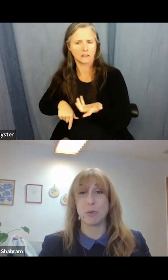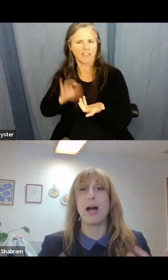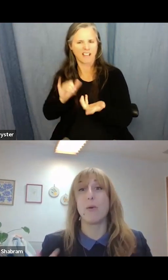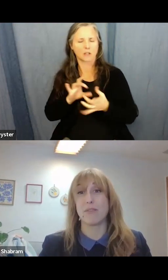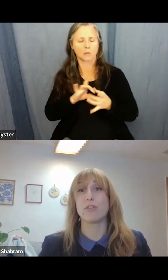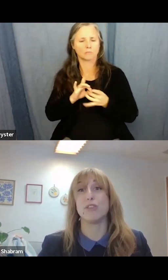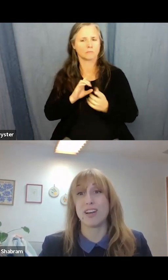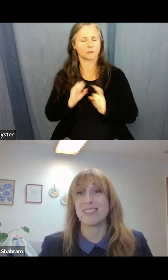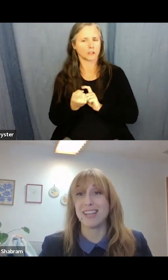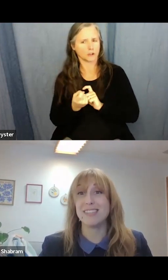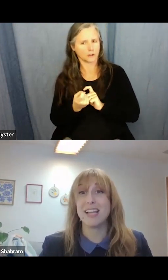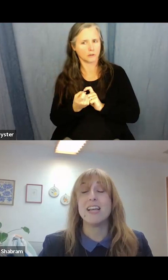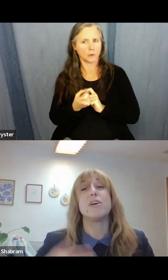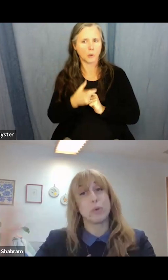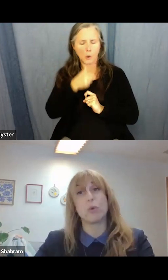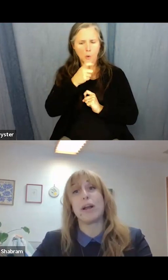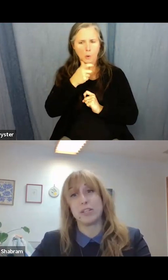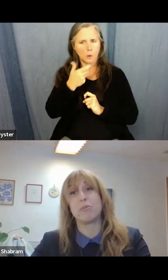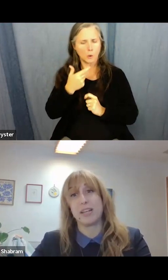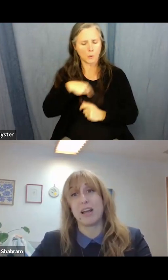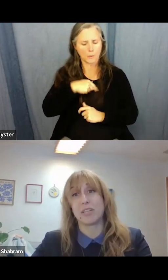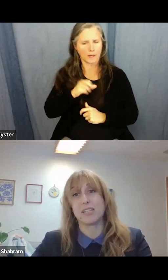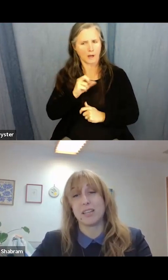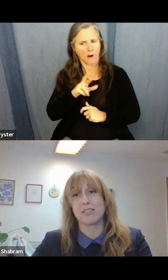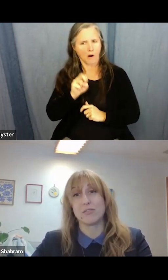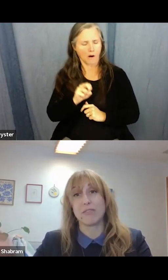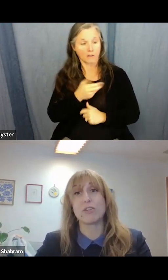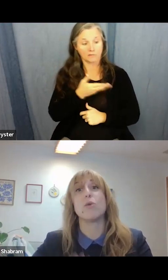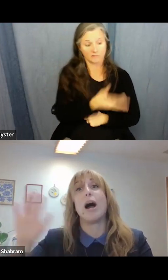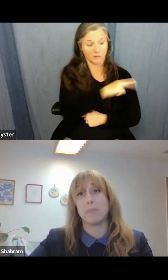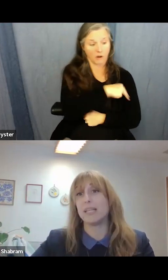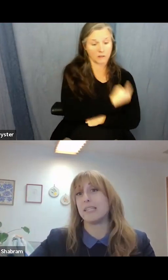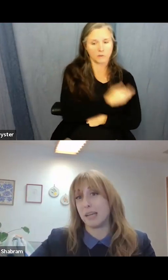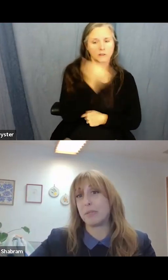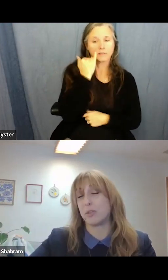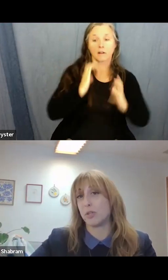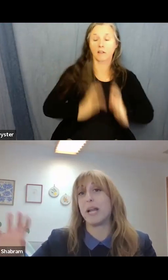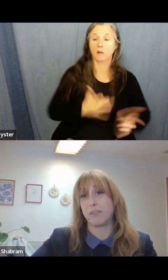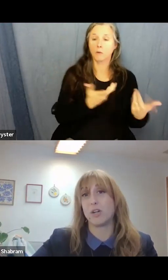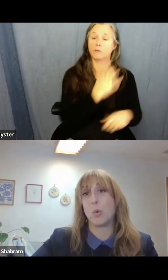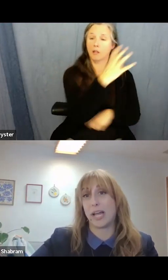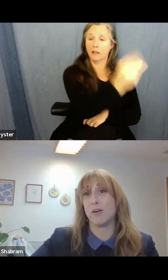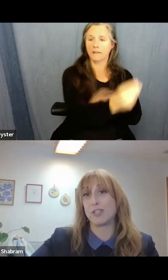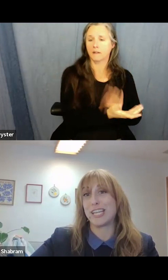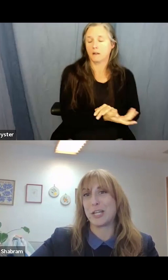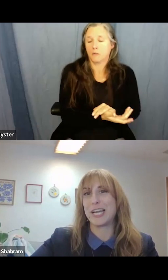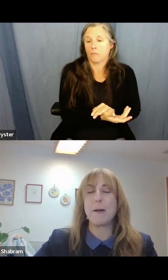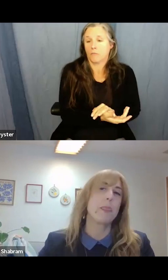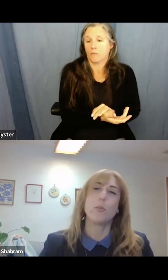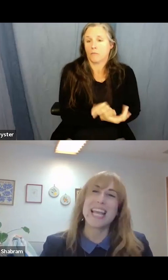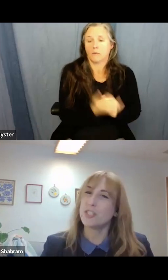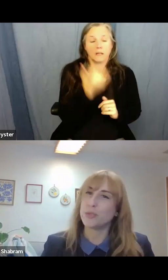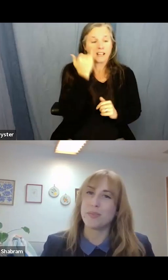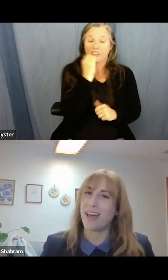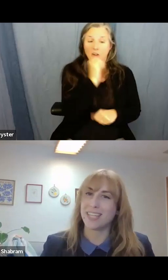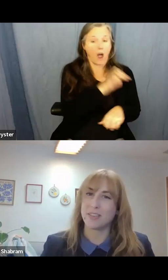not comfortable. However, the law says that we're required to provide advocacy to this survivor. So I'm going to need to step into the room and have a quiet conversation.